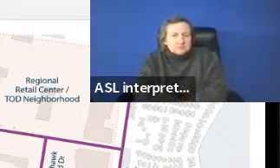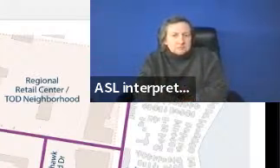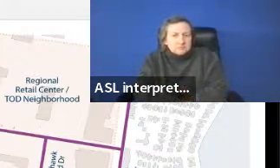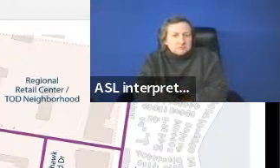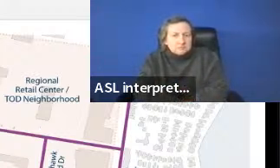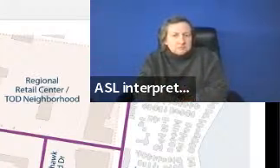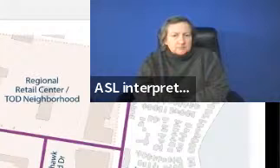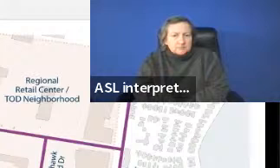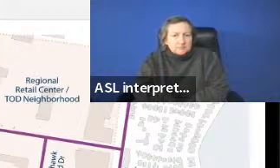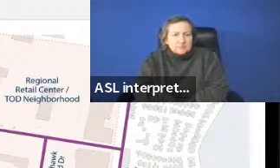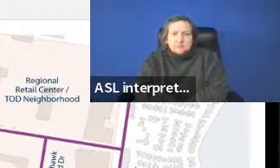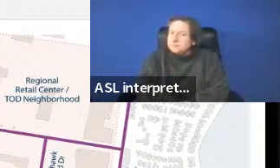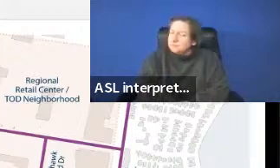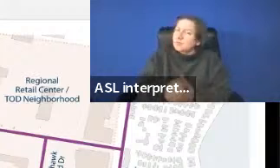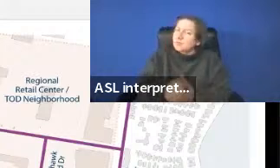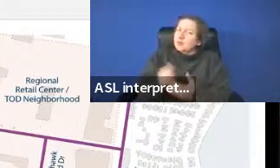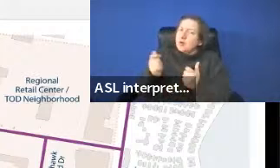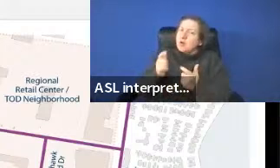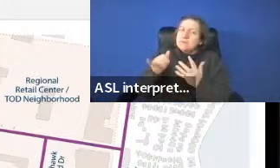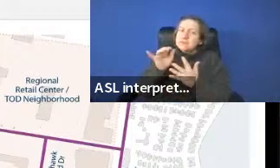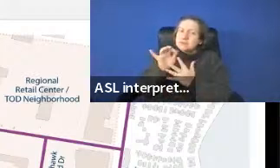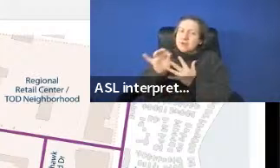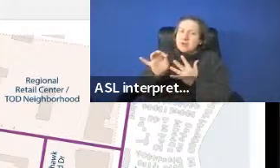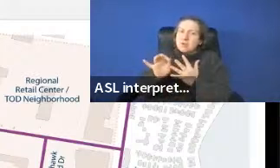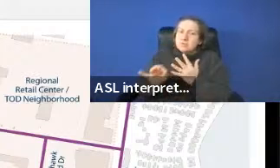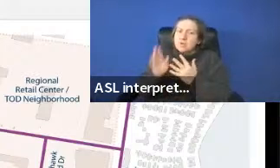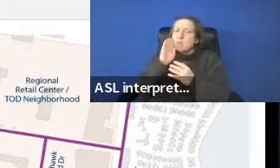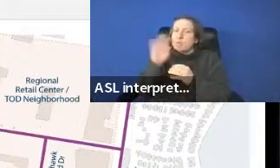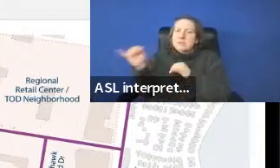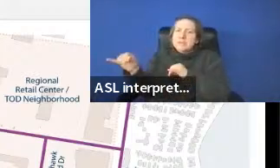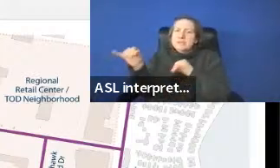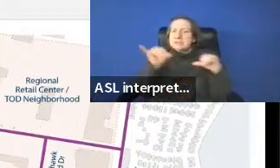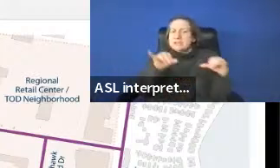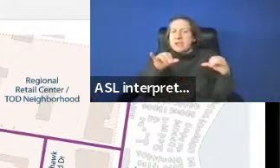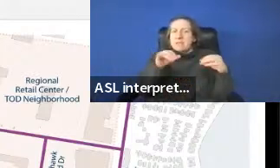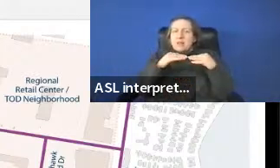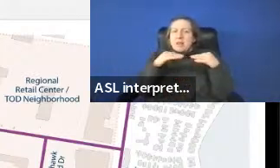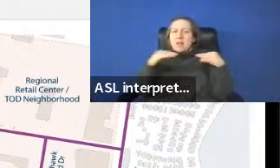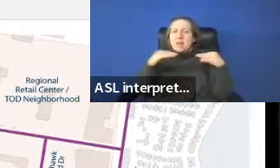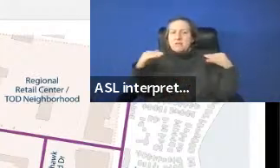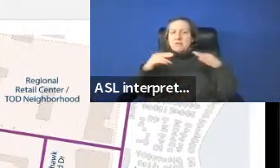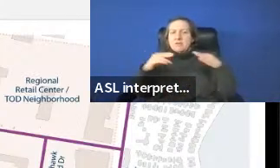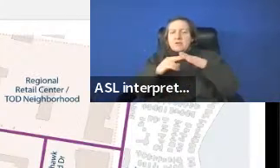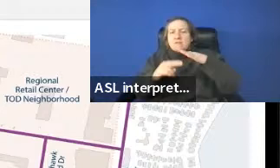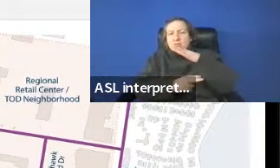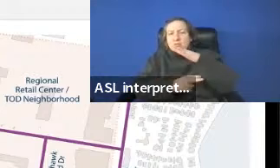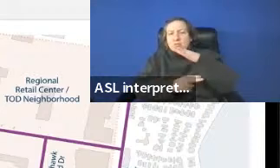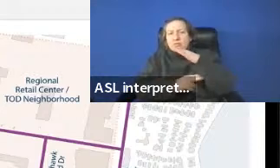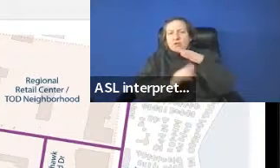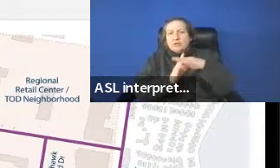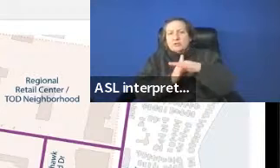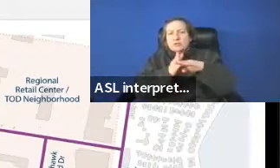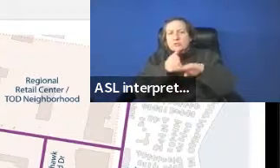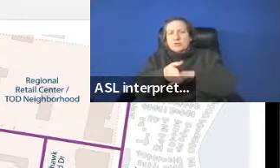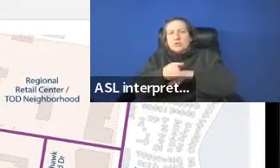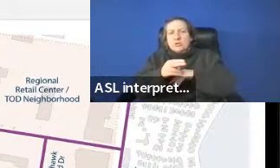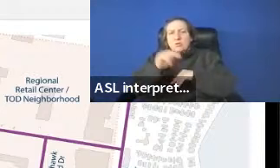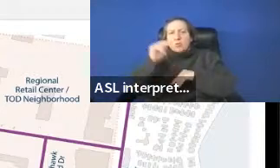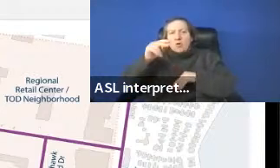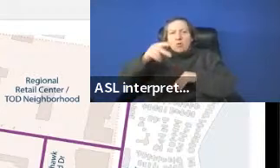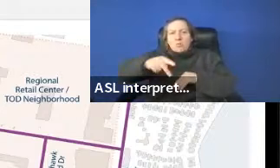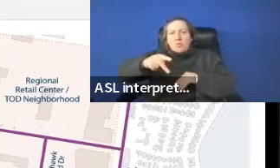In all of these options, it would be at the same level of the bridge going across North Portland Harbor,